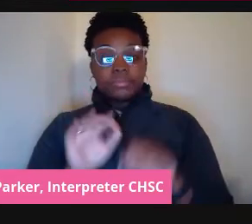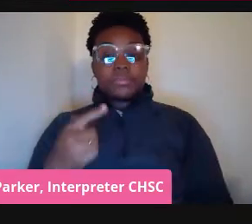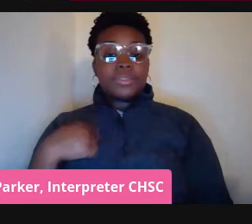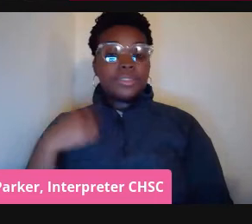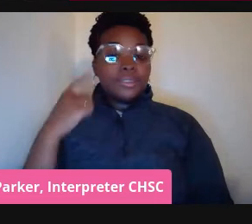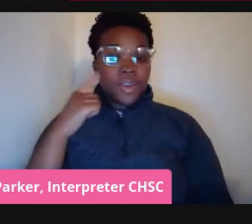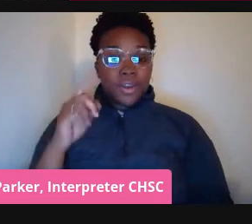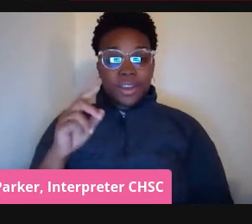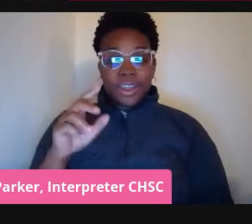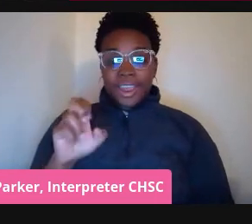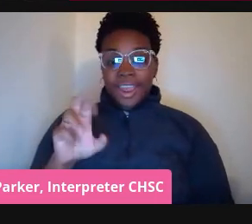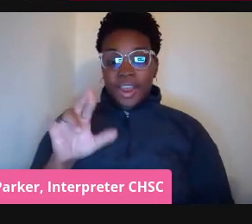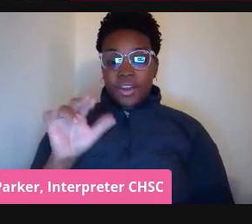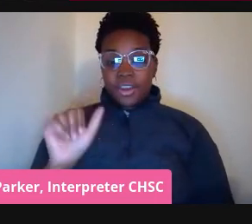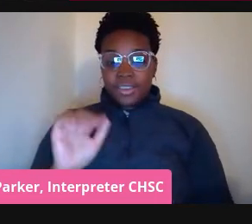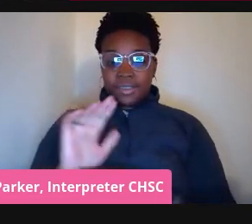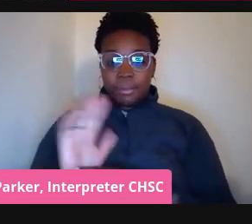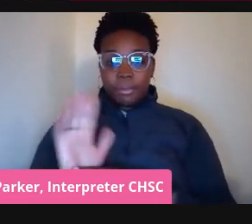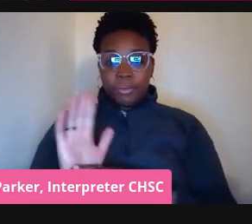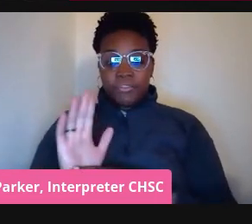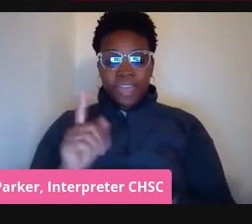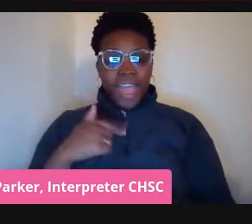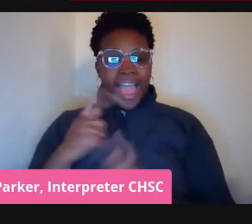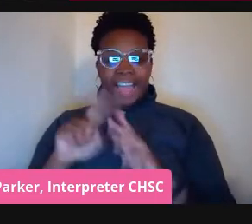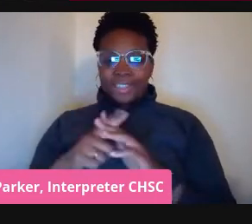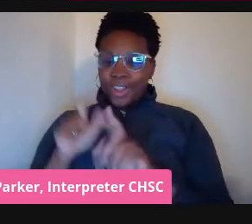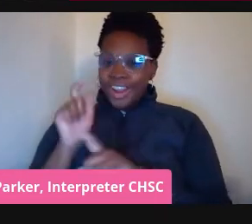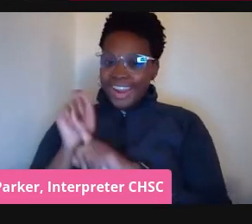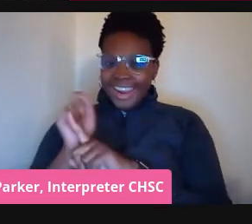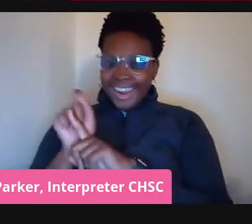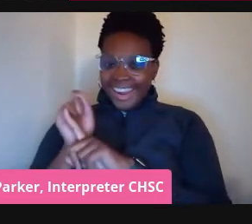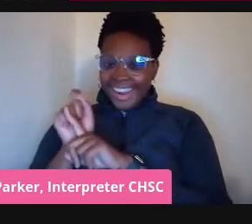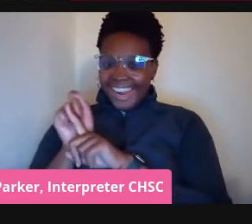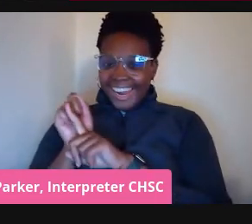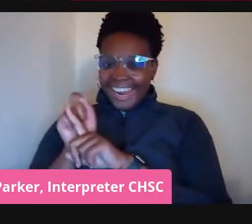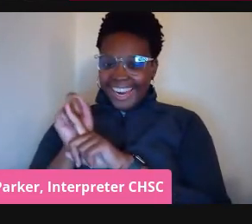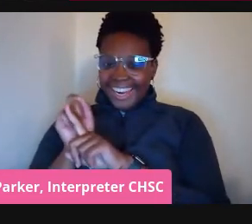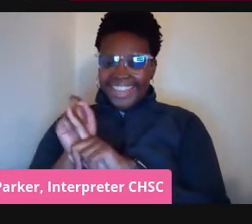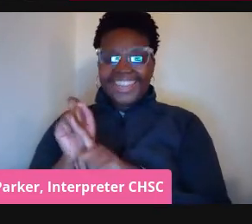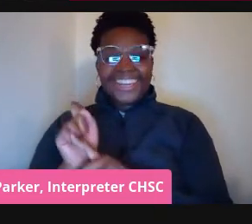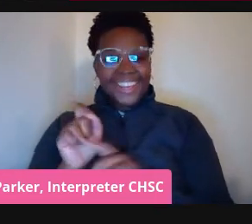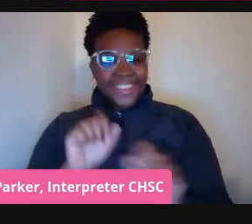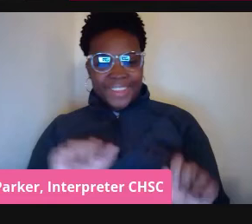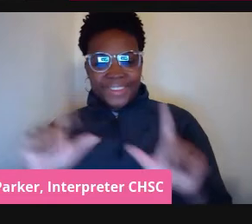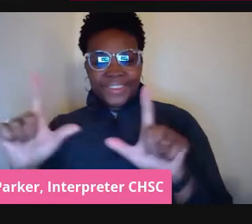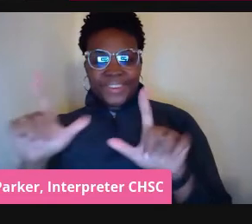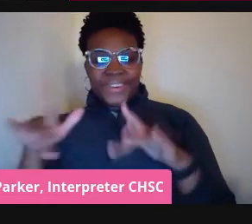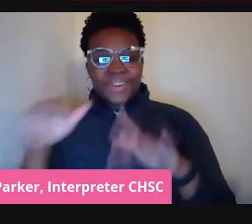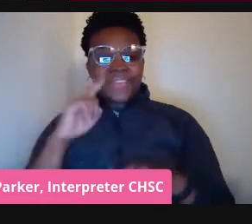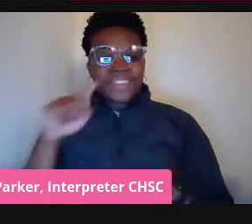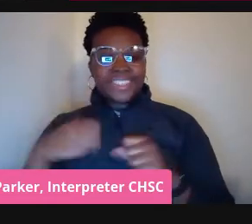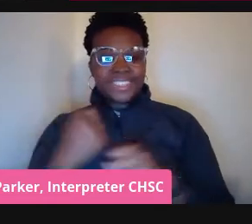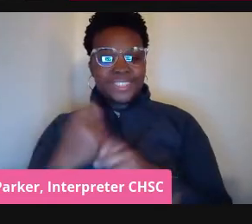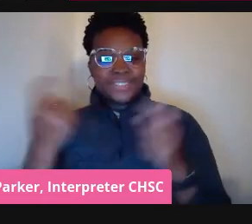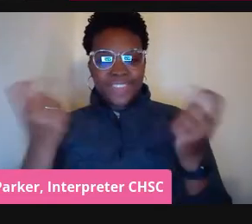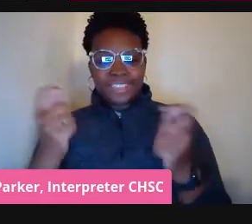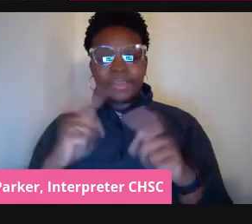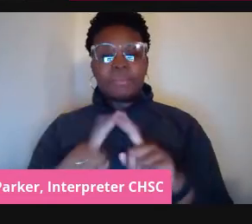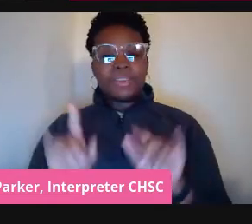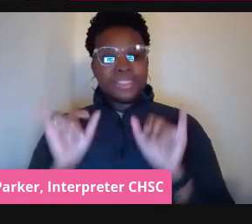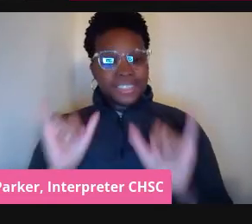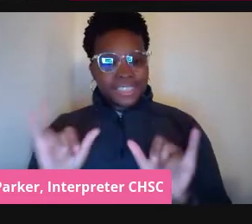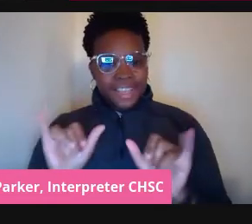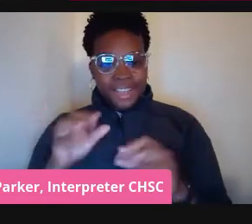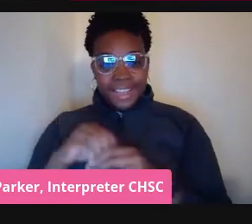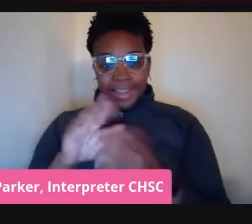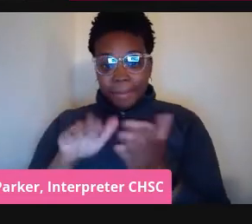Erica's film, I started badgering her about playing it for this year's festival, but she's still in the middle